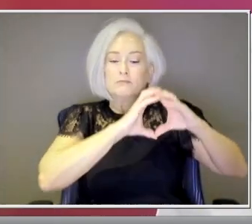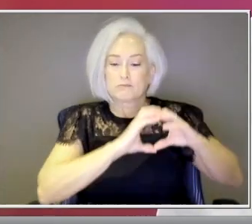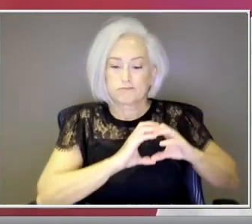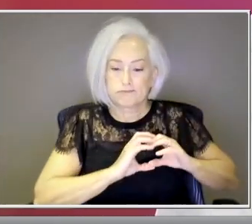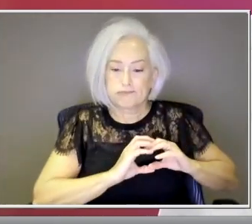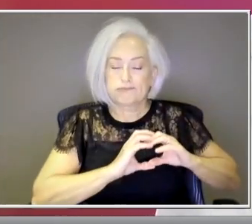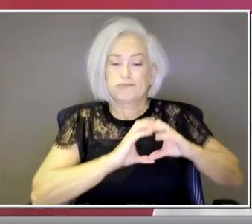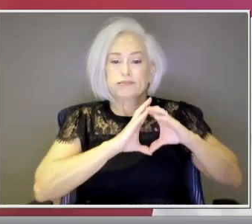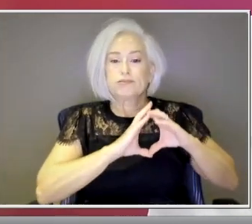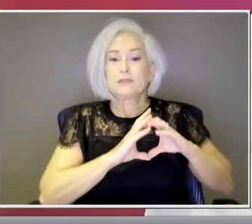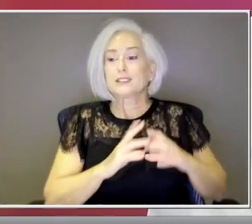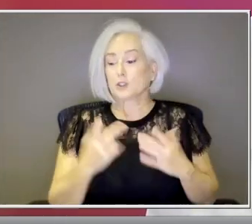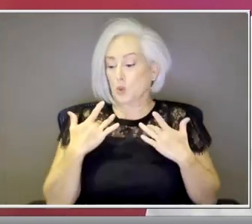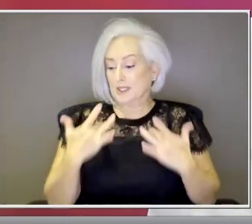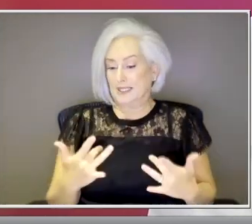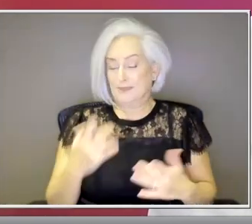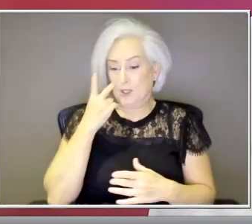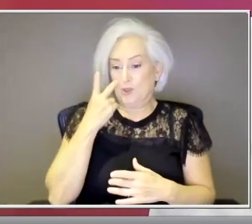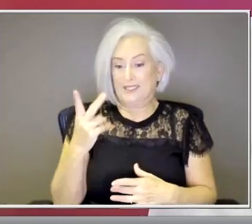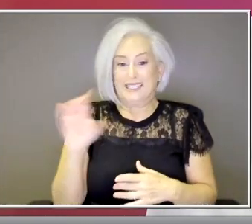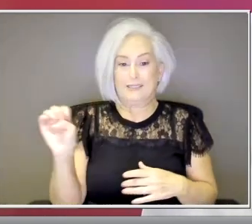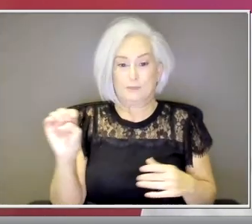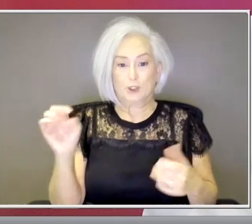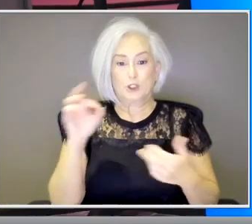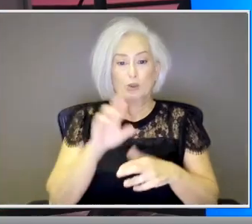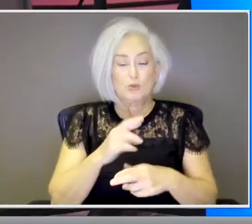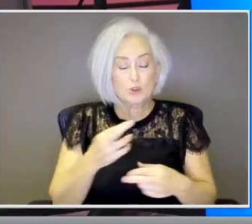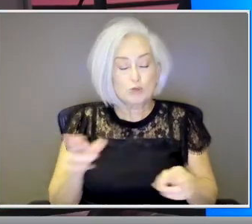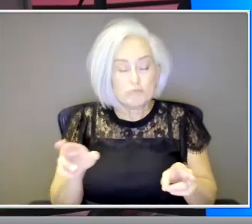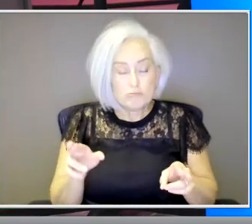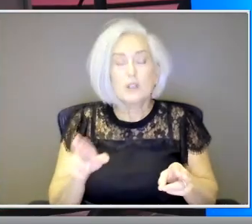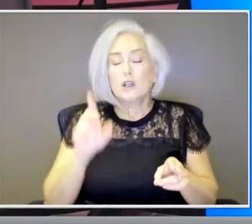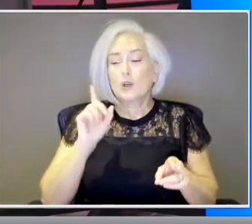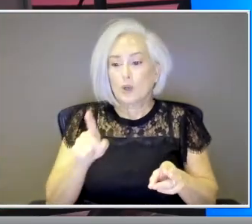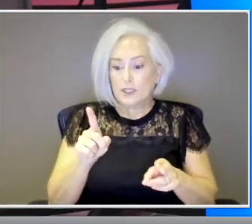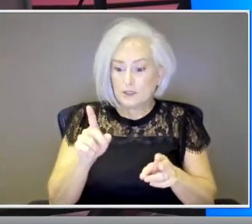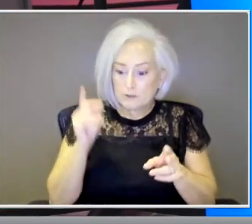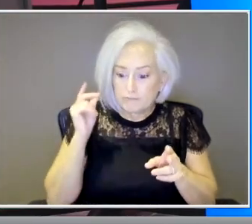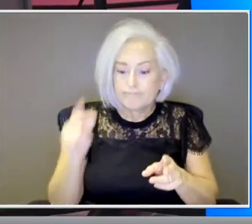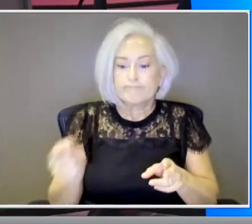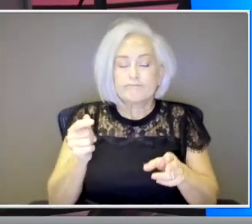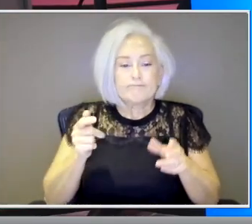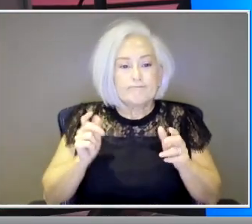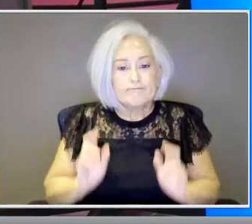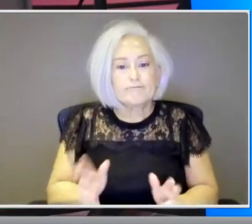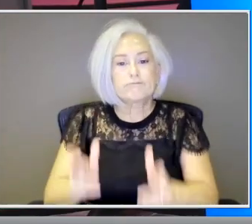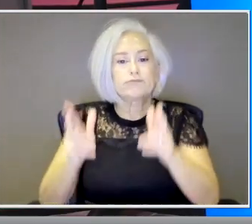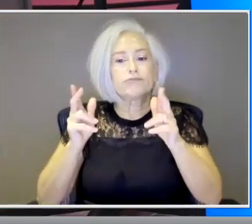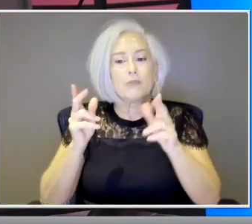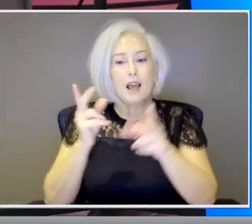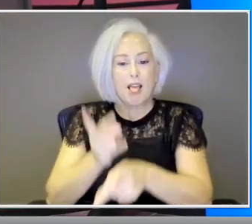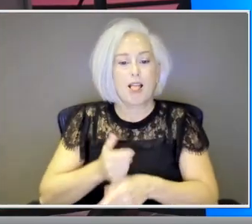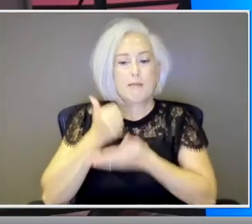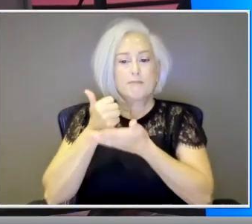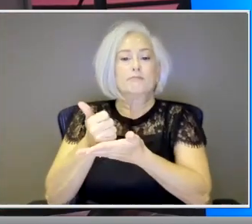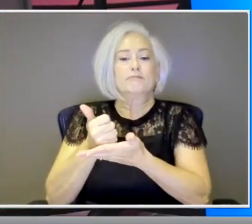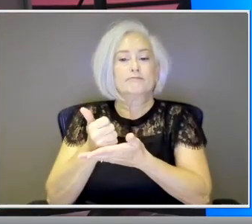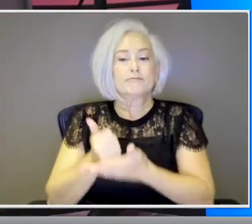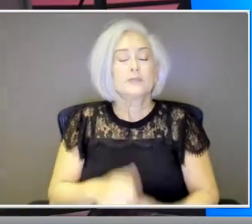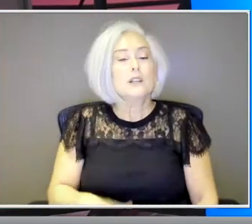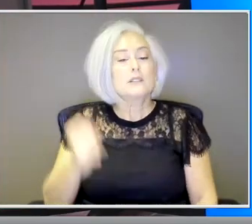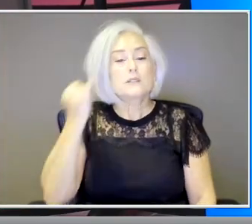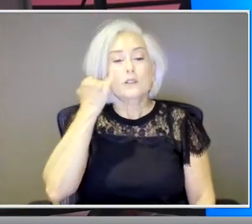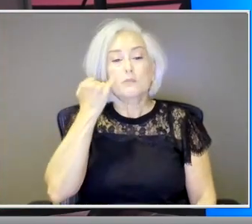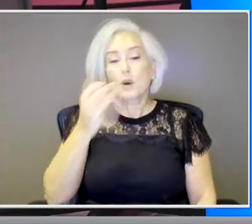And so we have to stabilize them as soon as possible. So when a mom or a dad or grandma brings